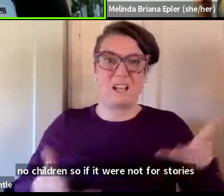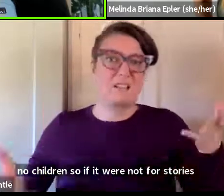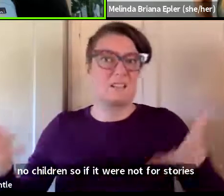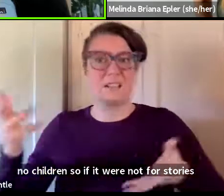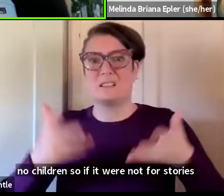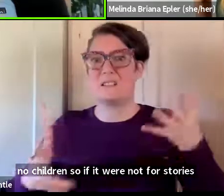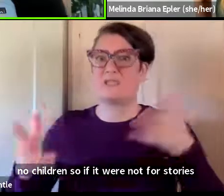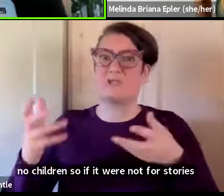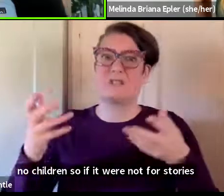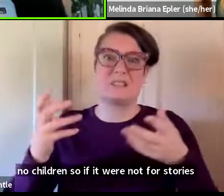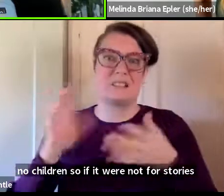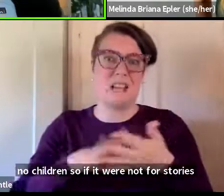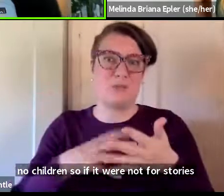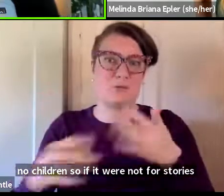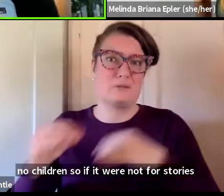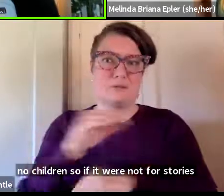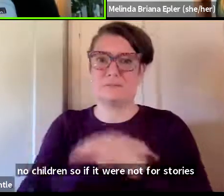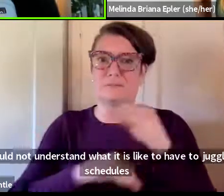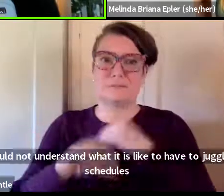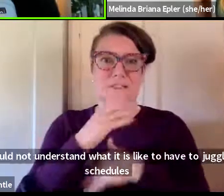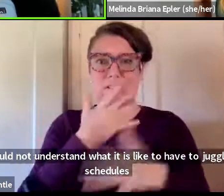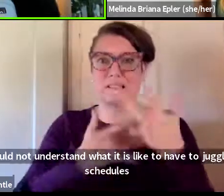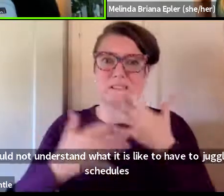schedules and,